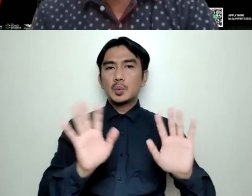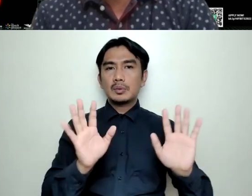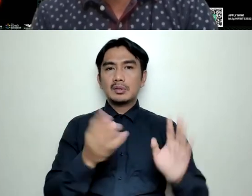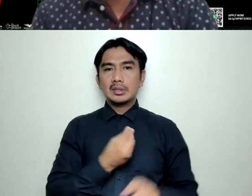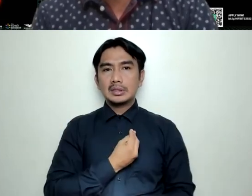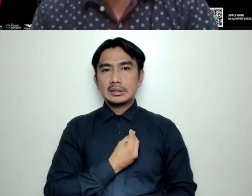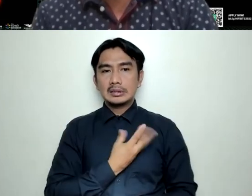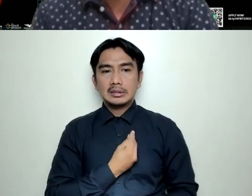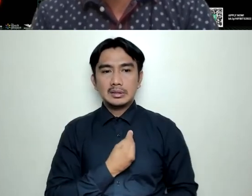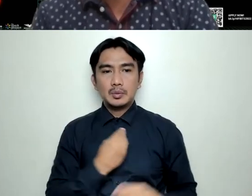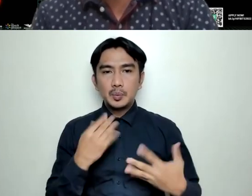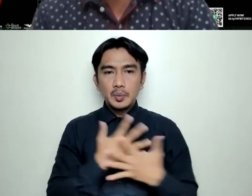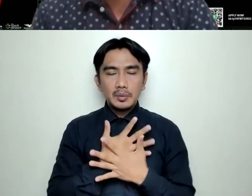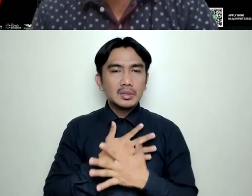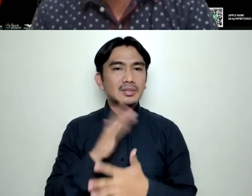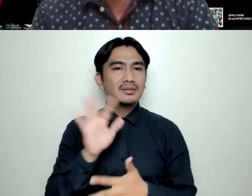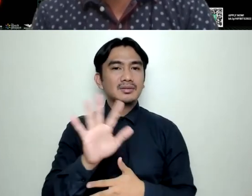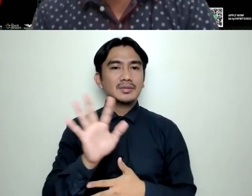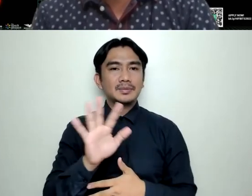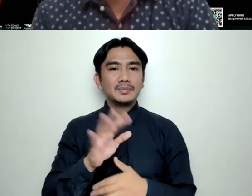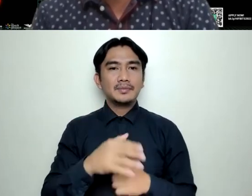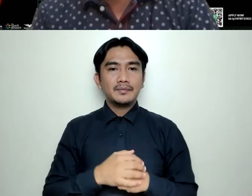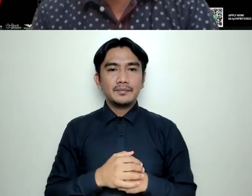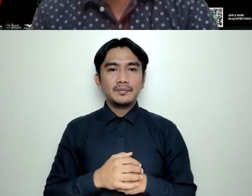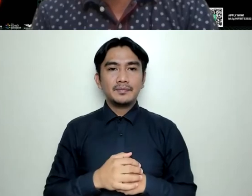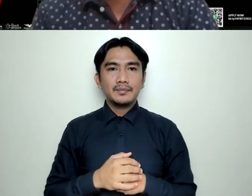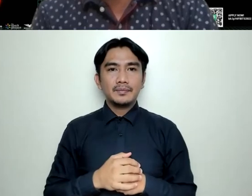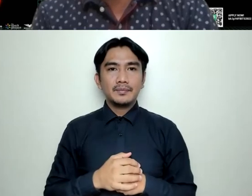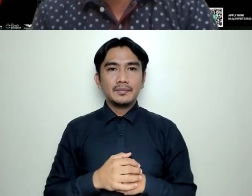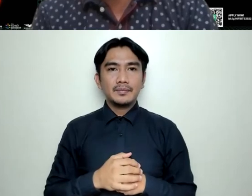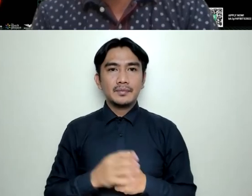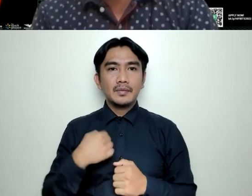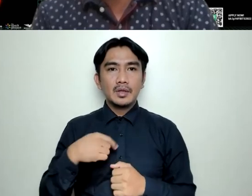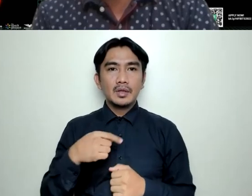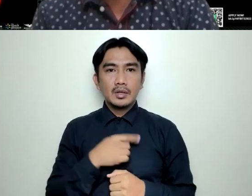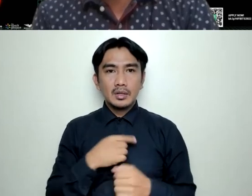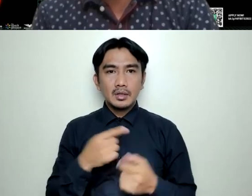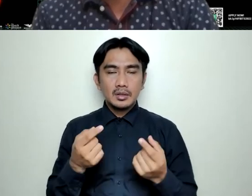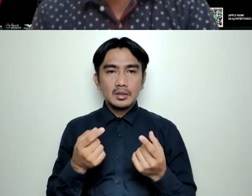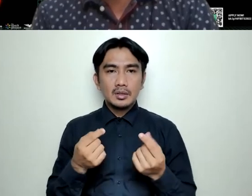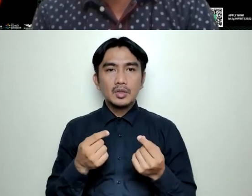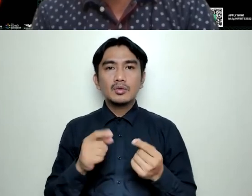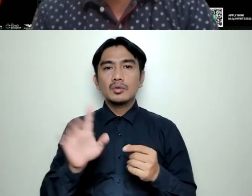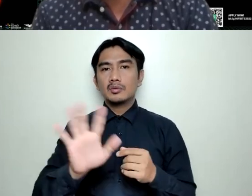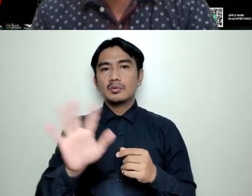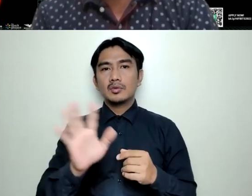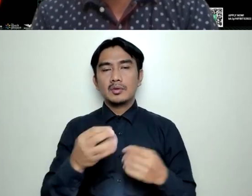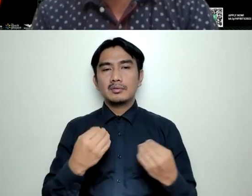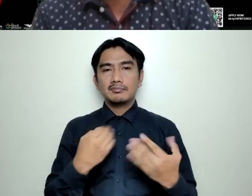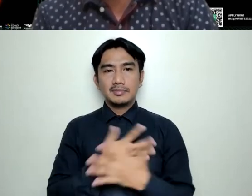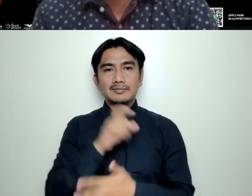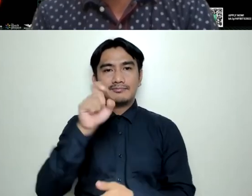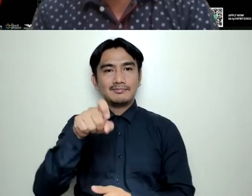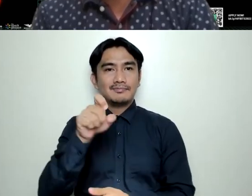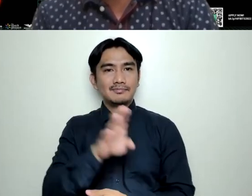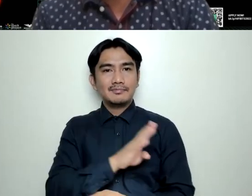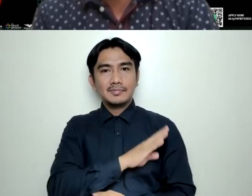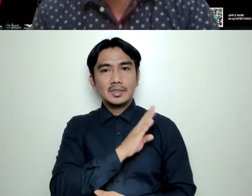this saying in HIFI that what would you do if you're not afraid? And I think for Miss Camille,